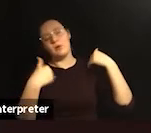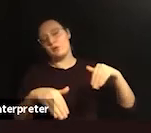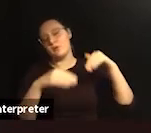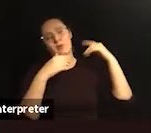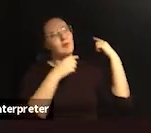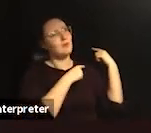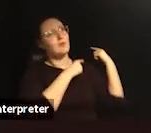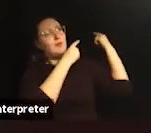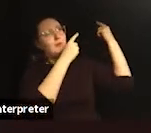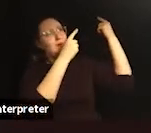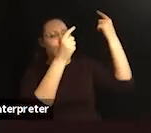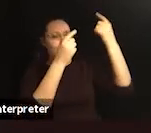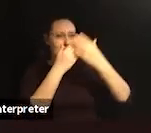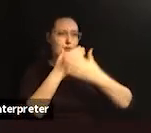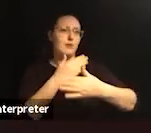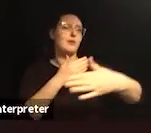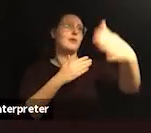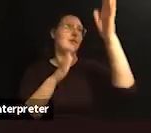and forever,